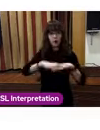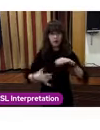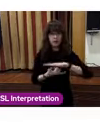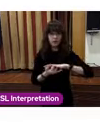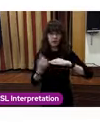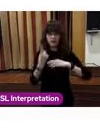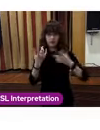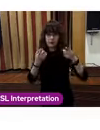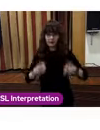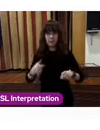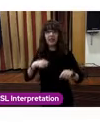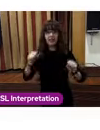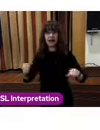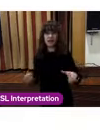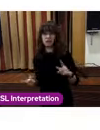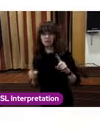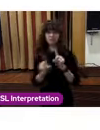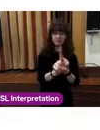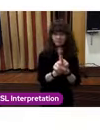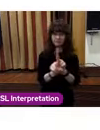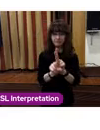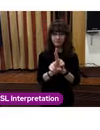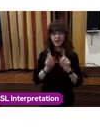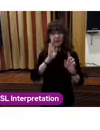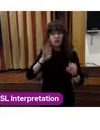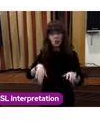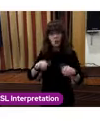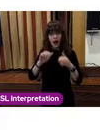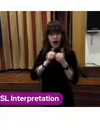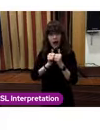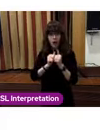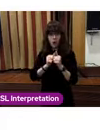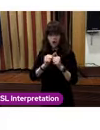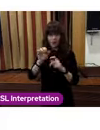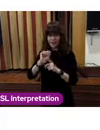that they know how to shut it down without escalating.